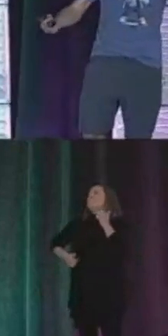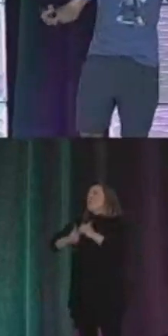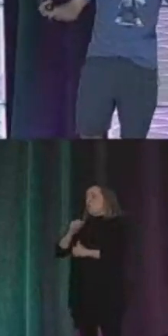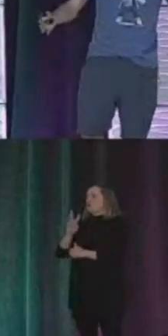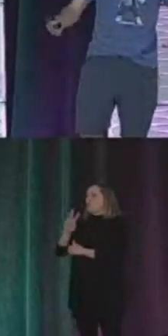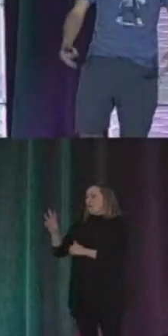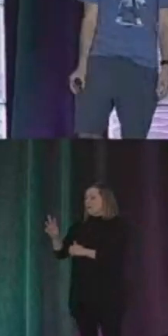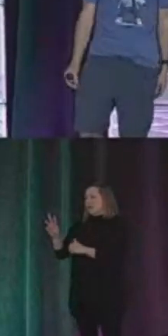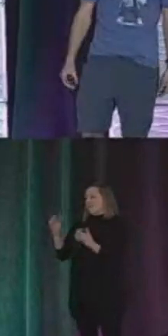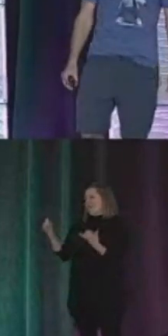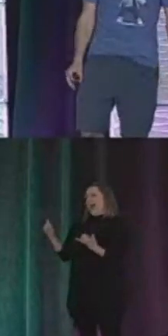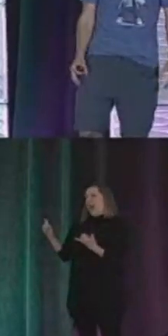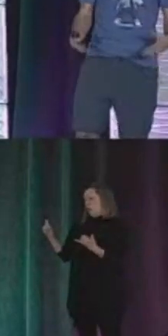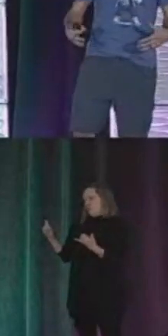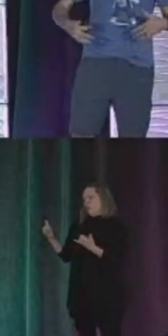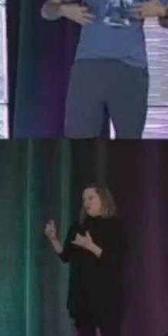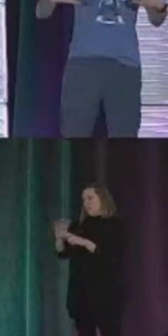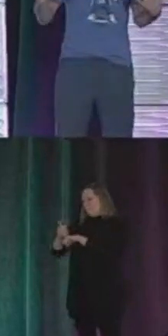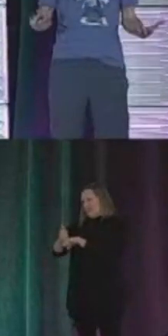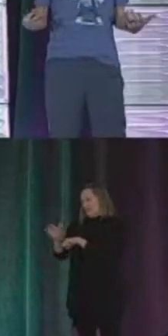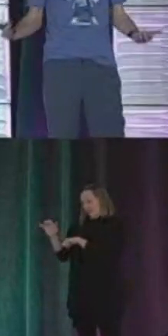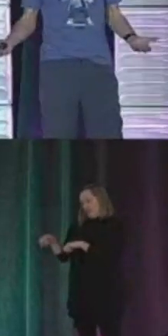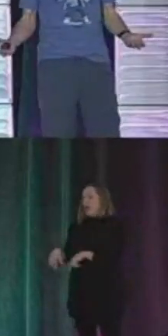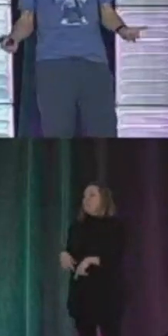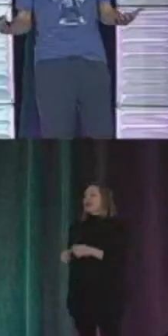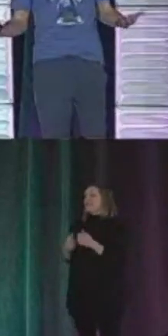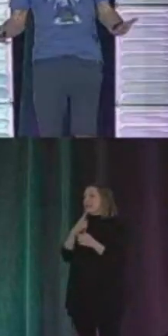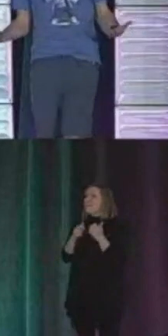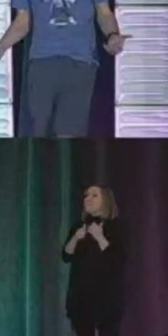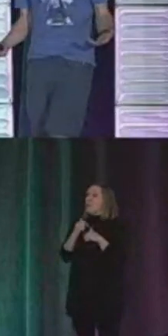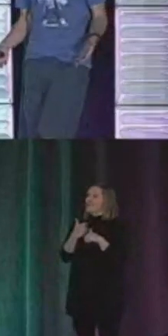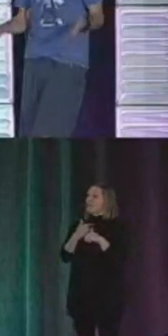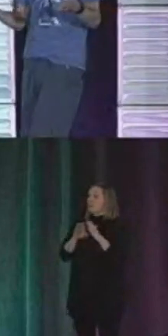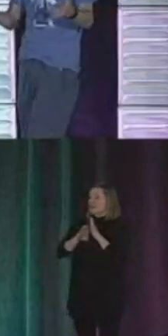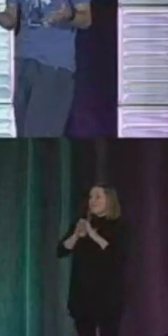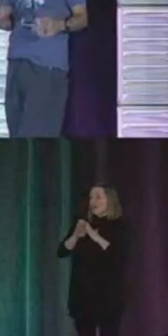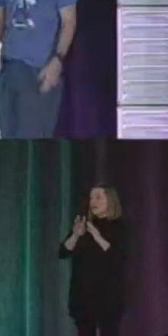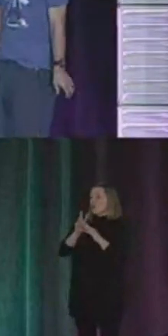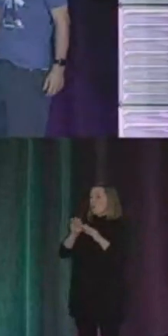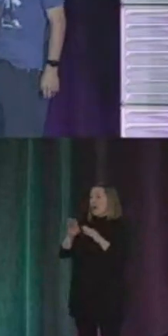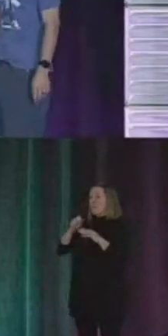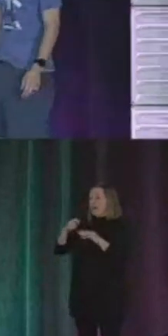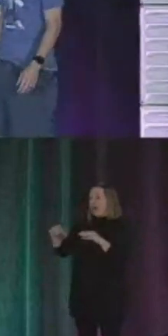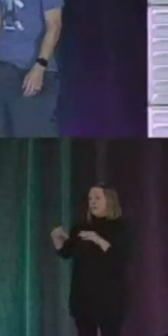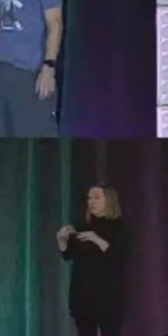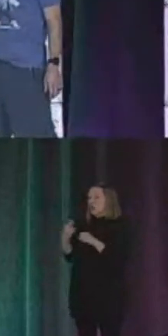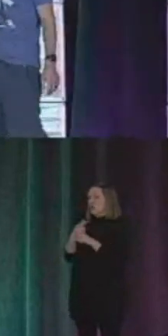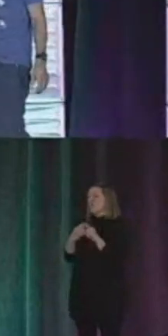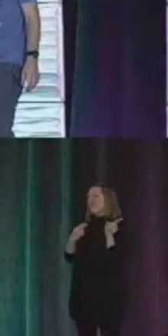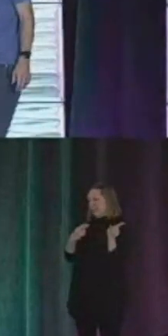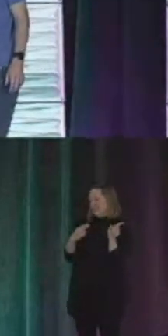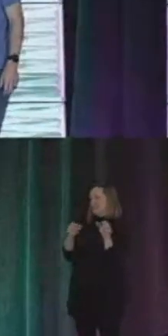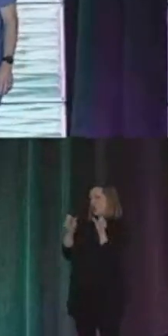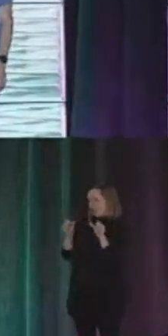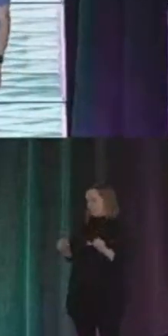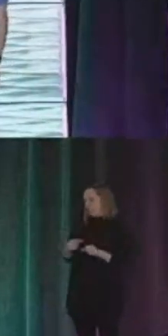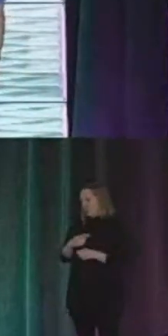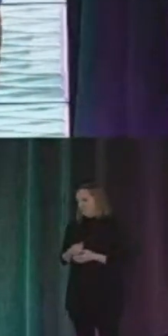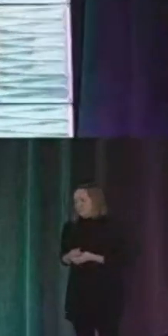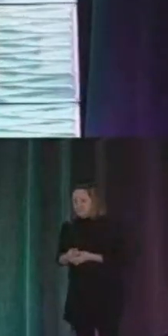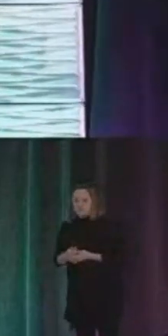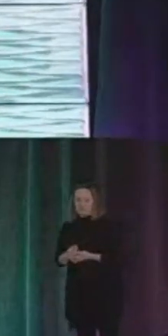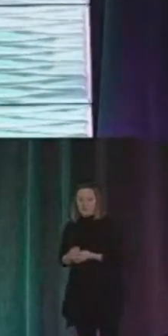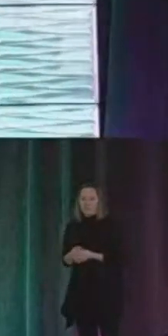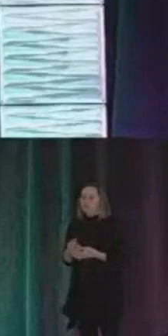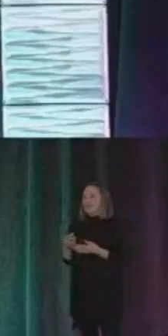websites on the web are architected as. I'm saying most of us who are developing web apps are developing them with this architecture. But